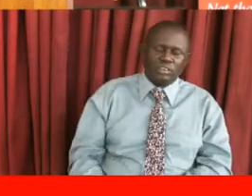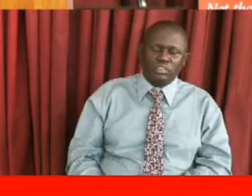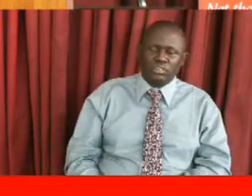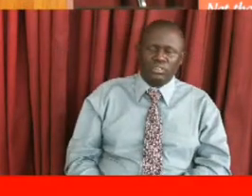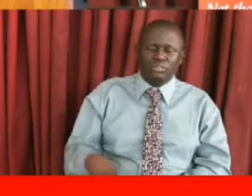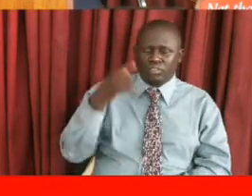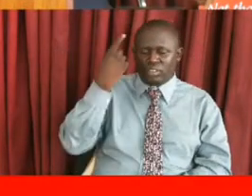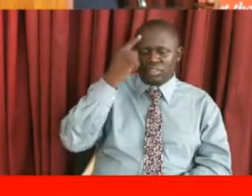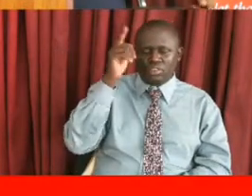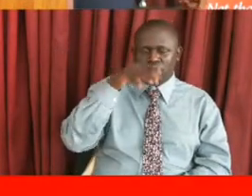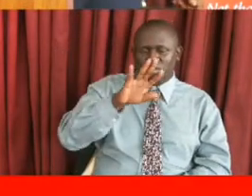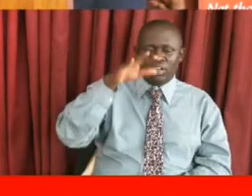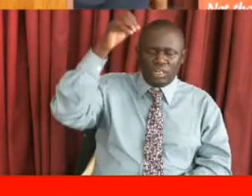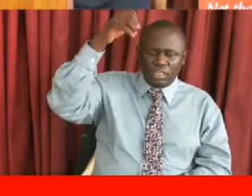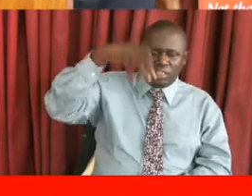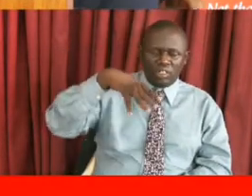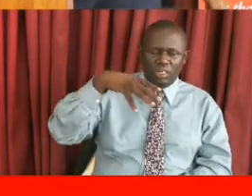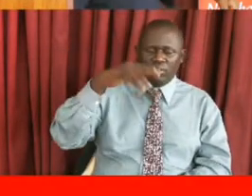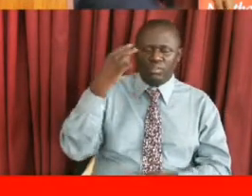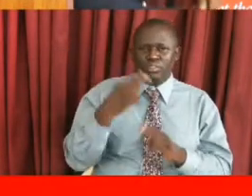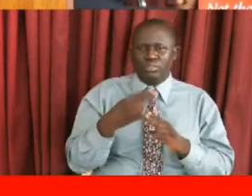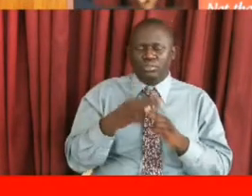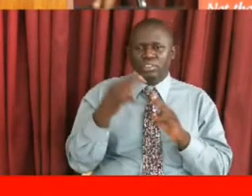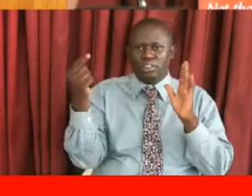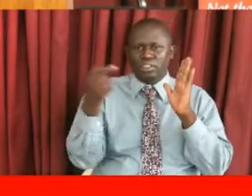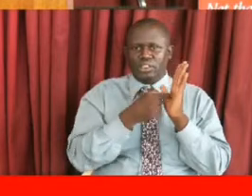thy name is in this